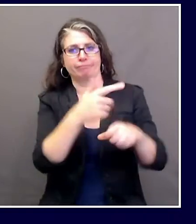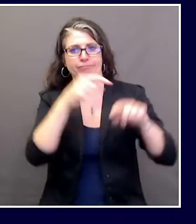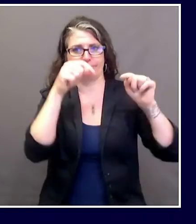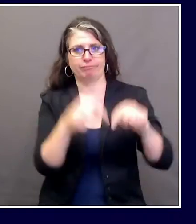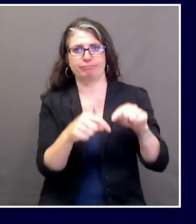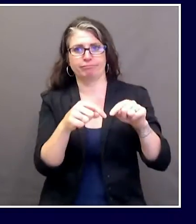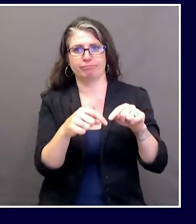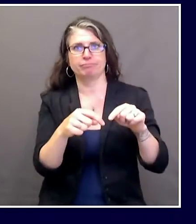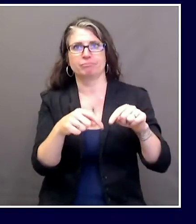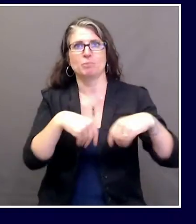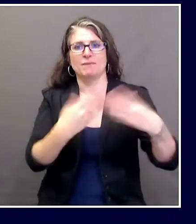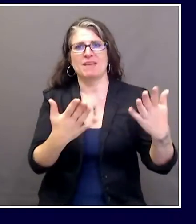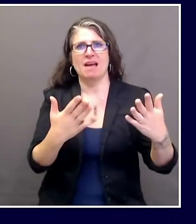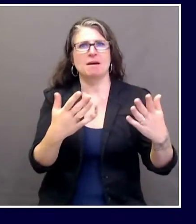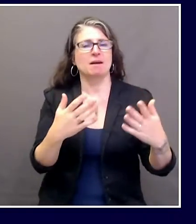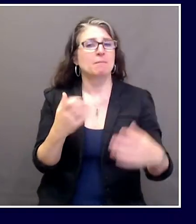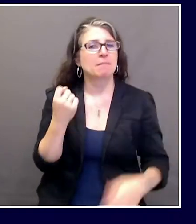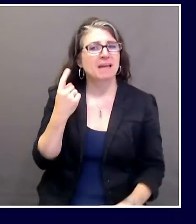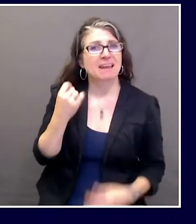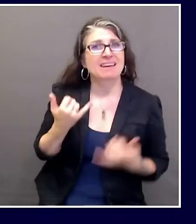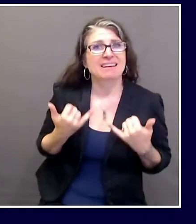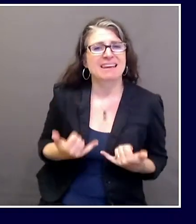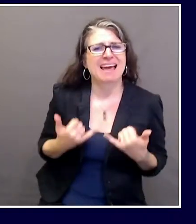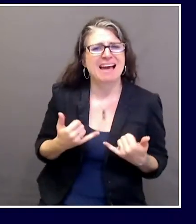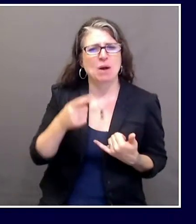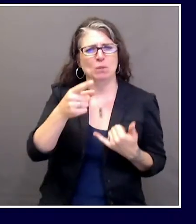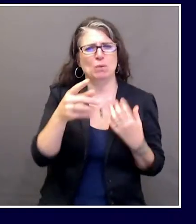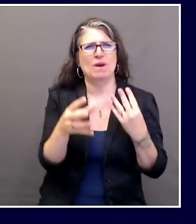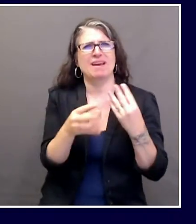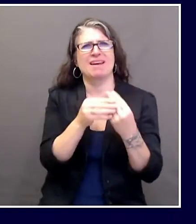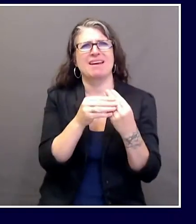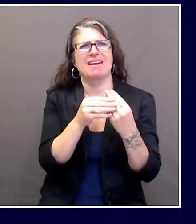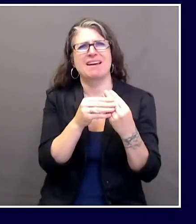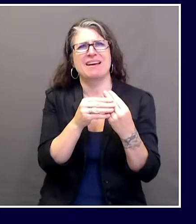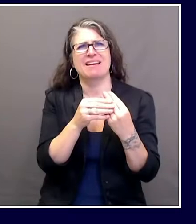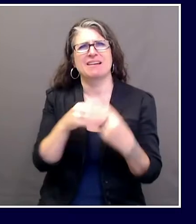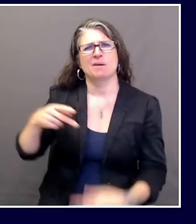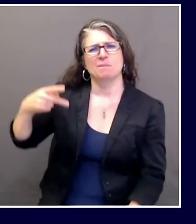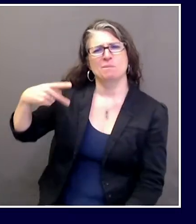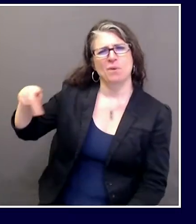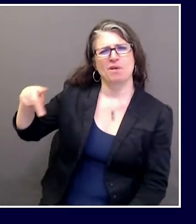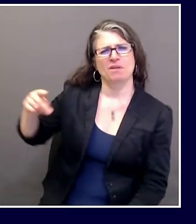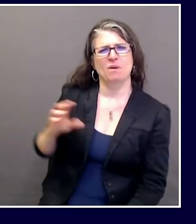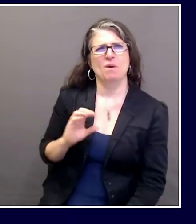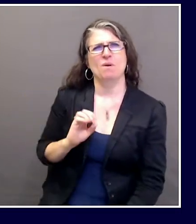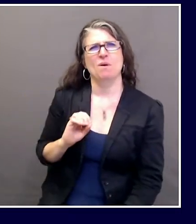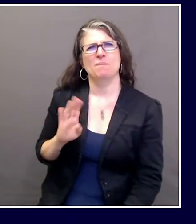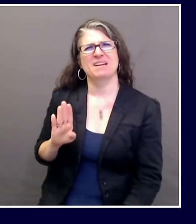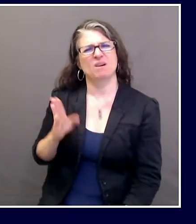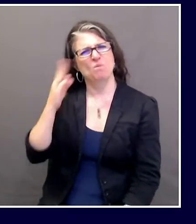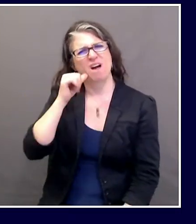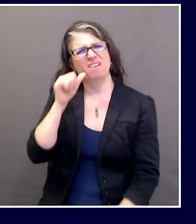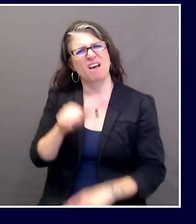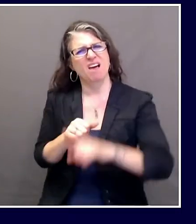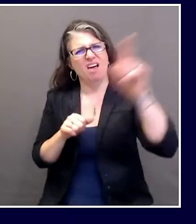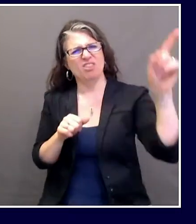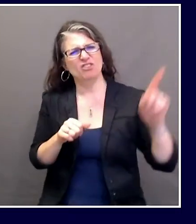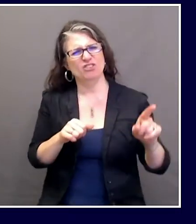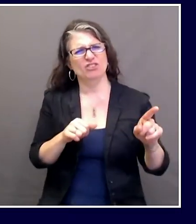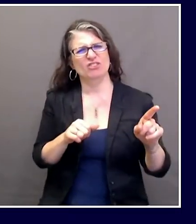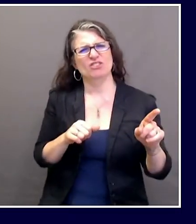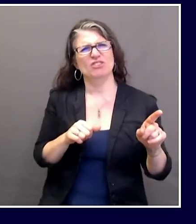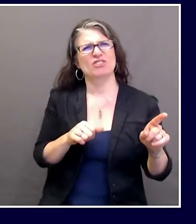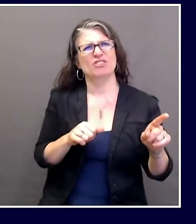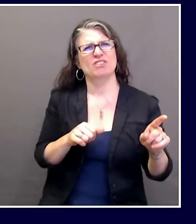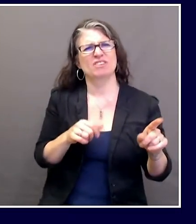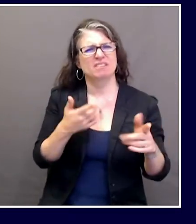opposed to maybe some in one of those counties that may be a little bit farther behind. Well, Chris, I want to just, Commissioner, I think you and I were